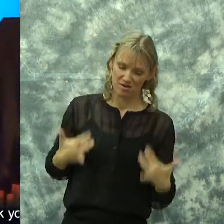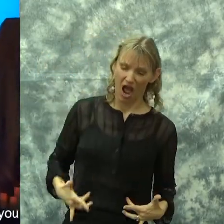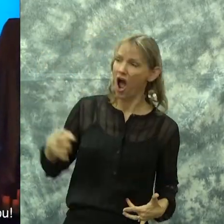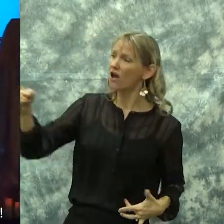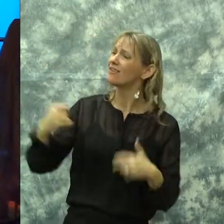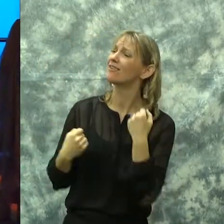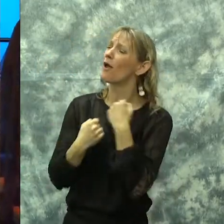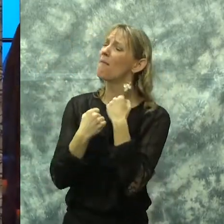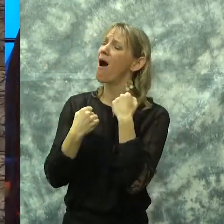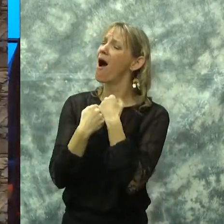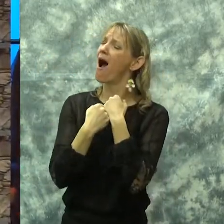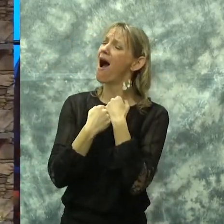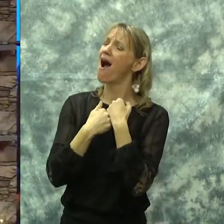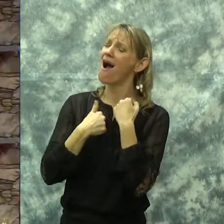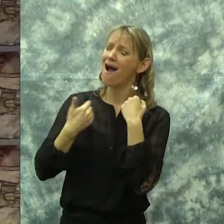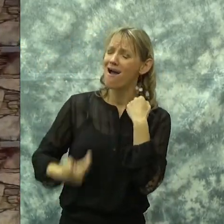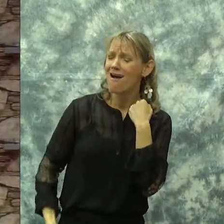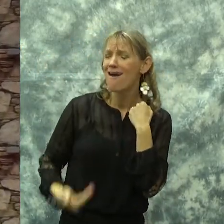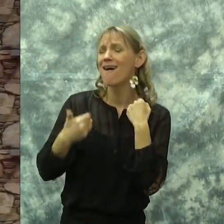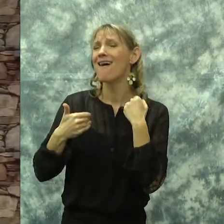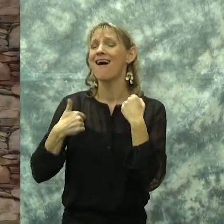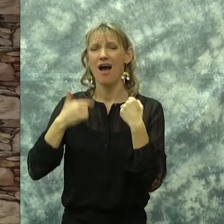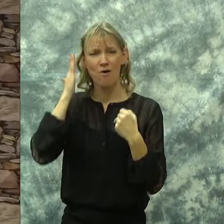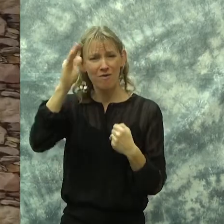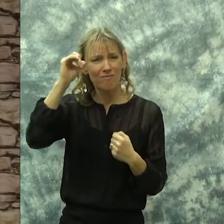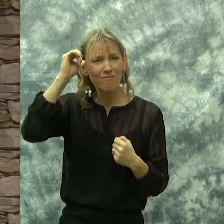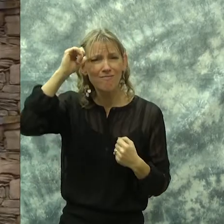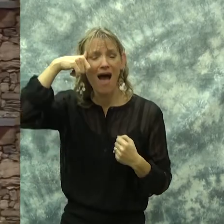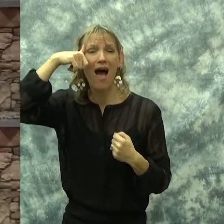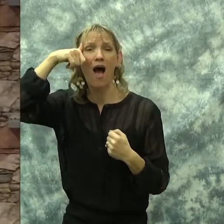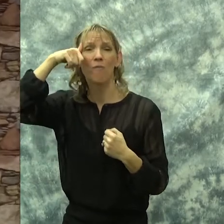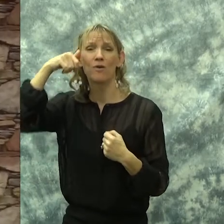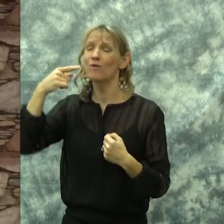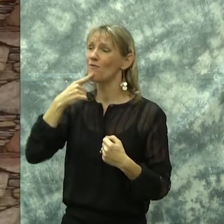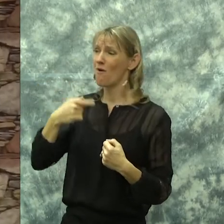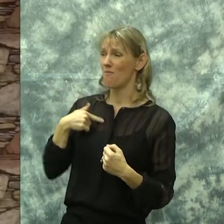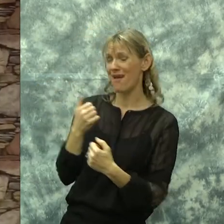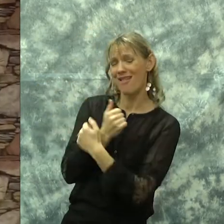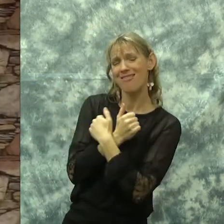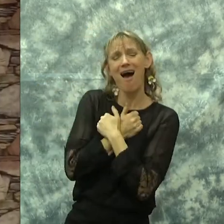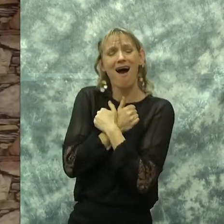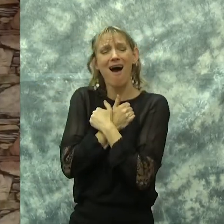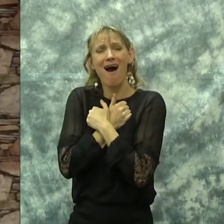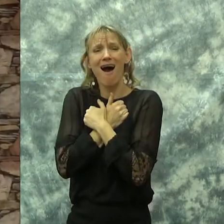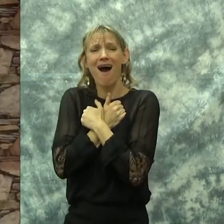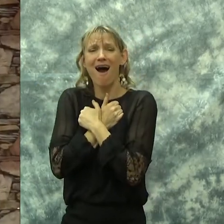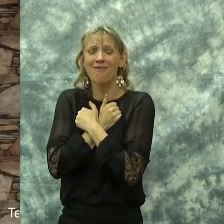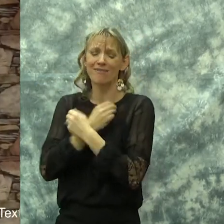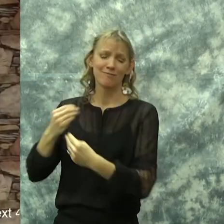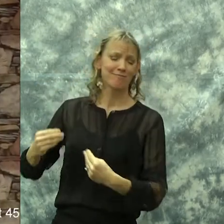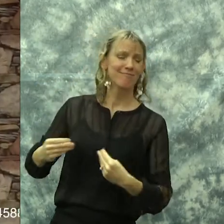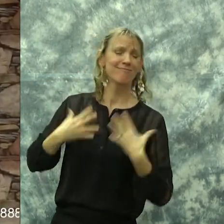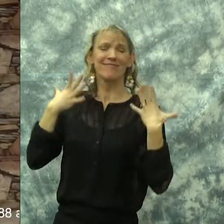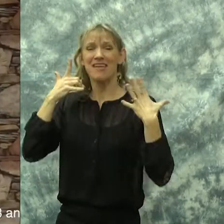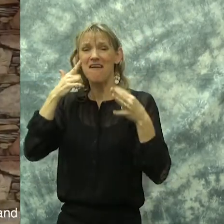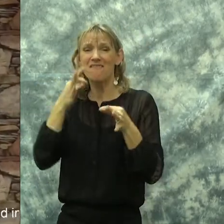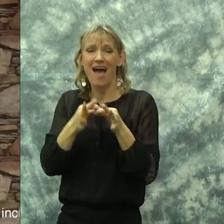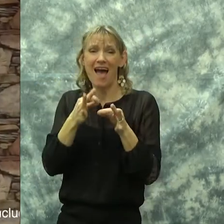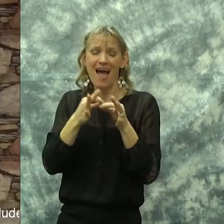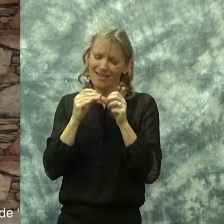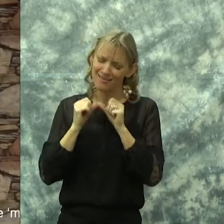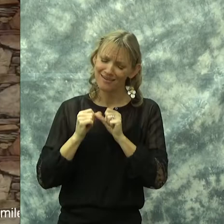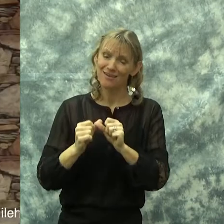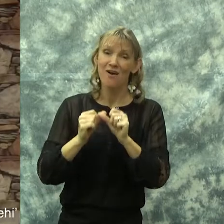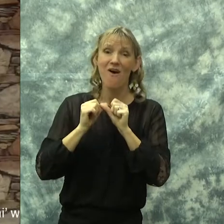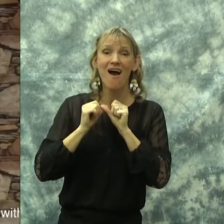me up when I was down. No, I won't forget the way you said, darling, I love you. You give me faith to